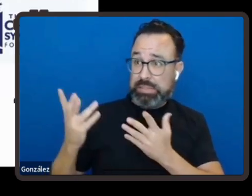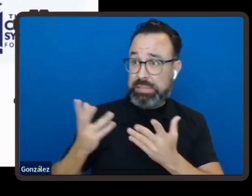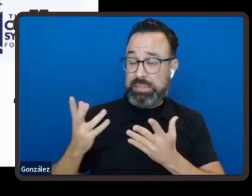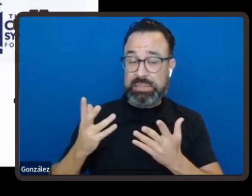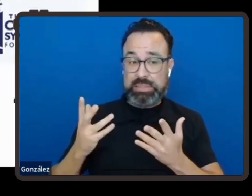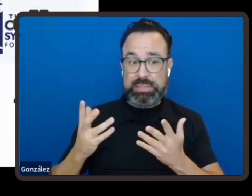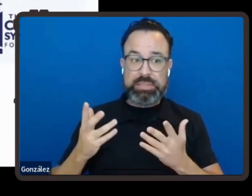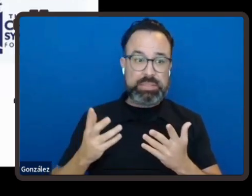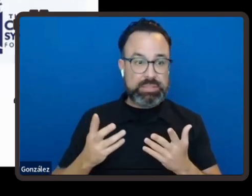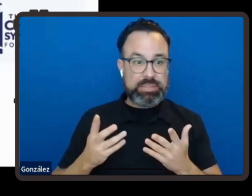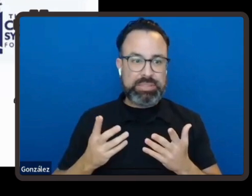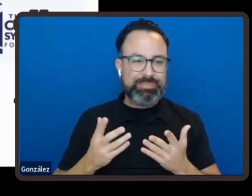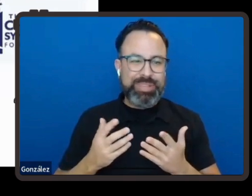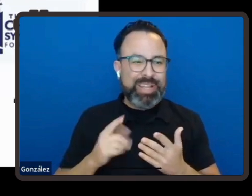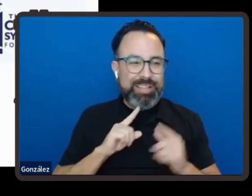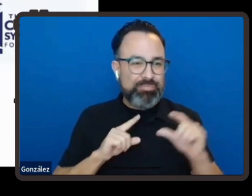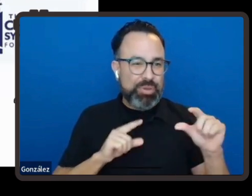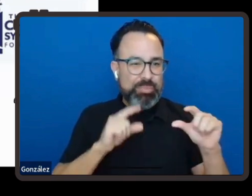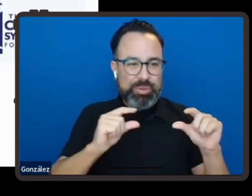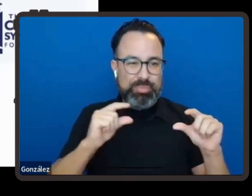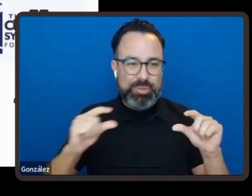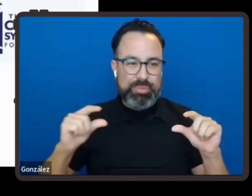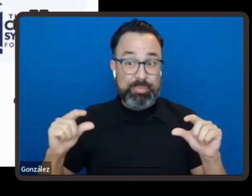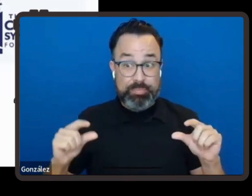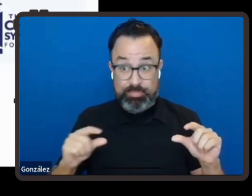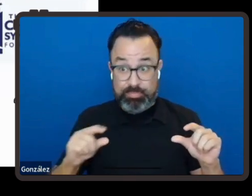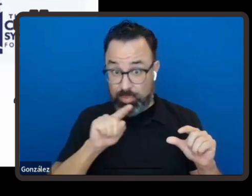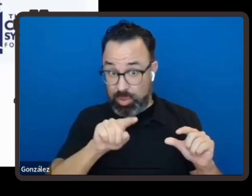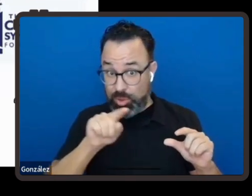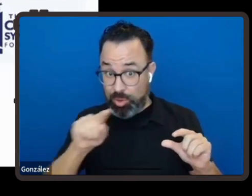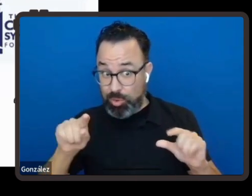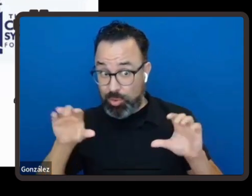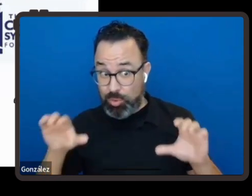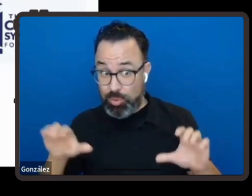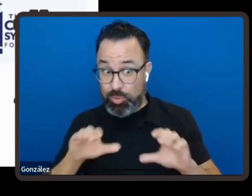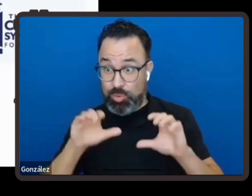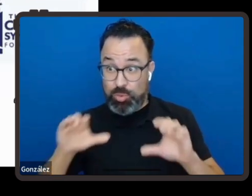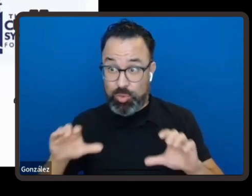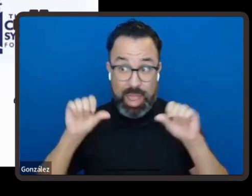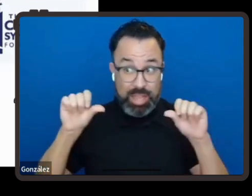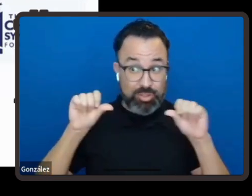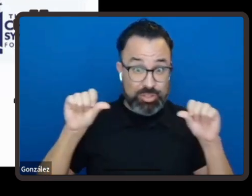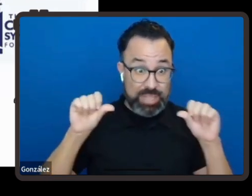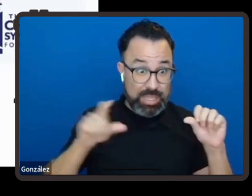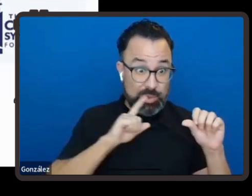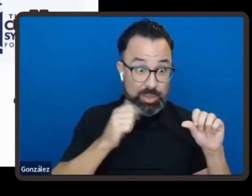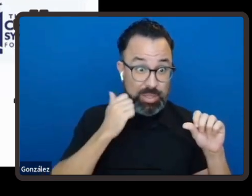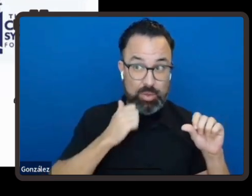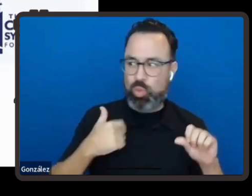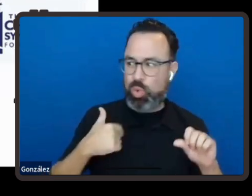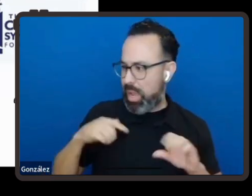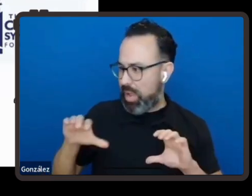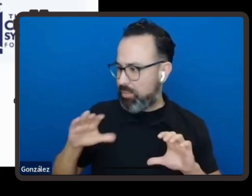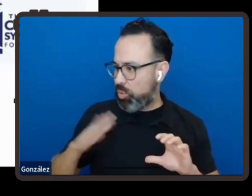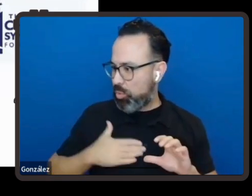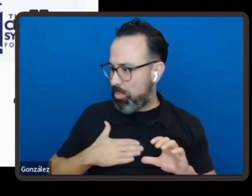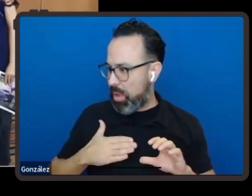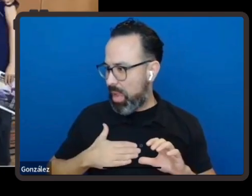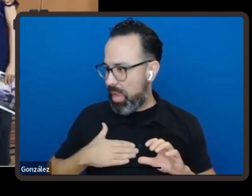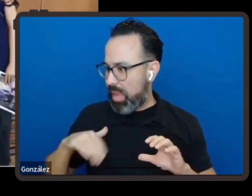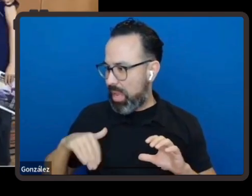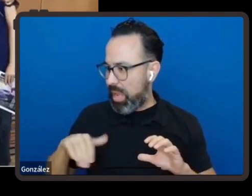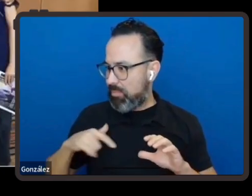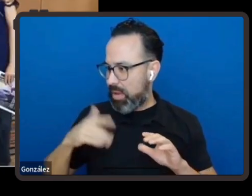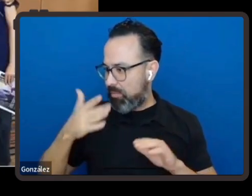this, a little of that. How many of us don't do our physio exercises? But I got to do mine after this. I forgot them this morning. Okay, next slide.